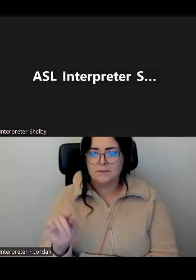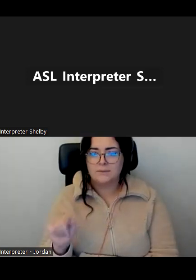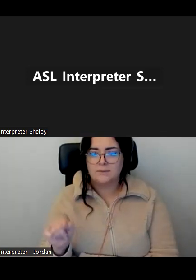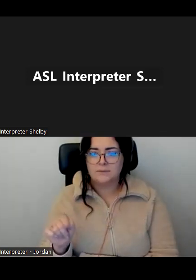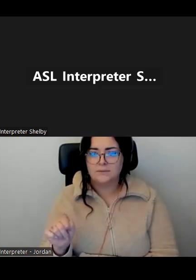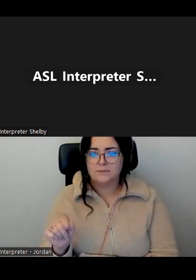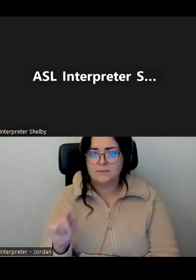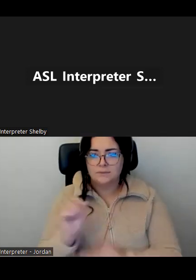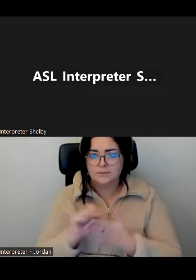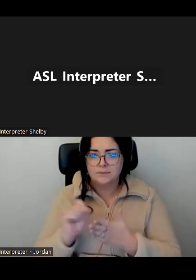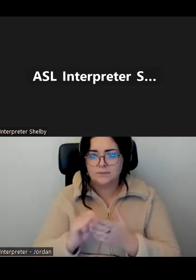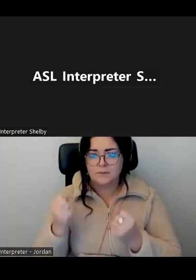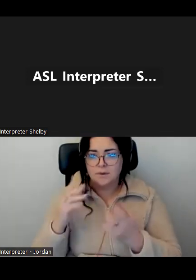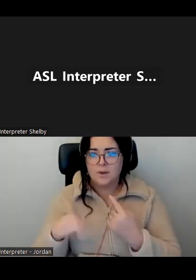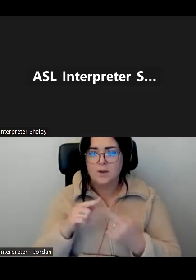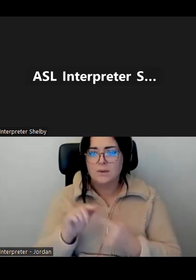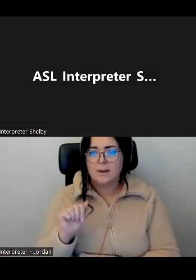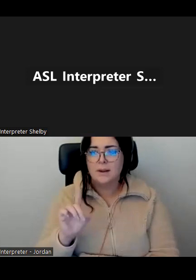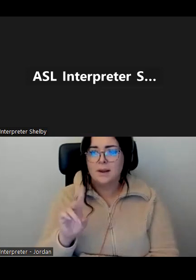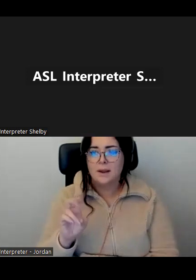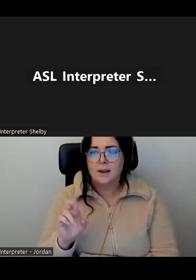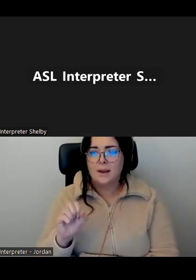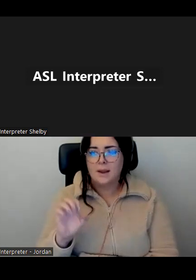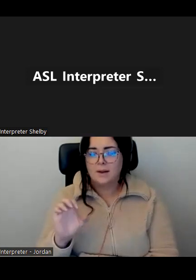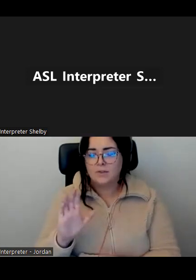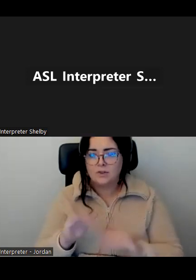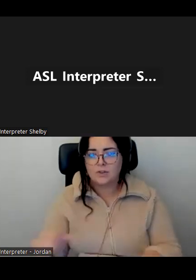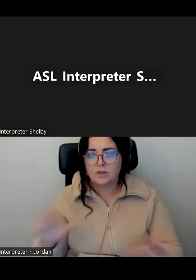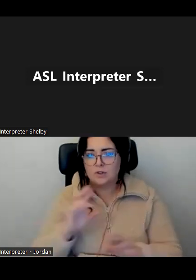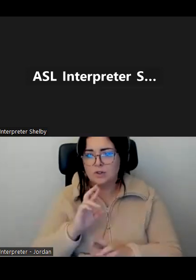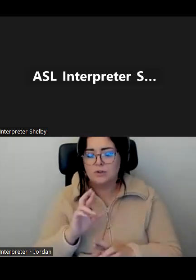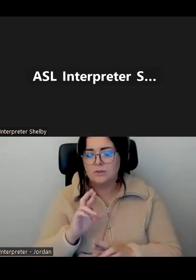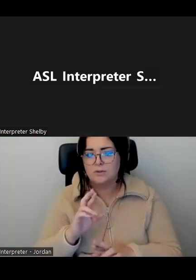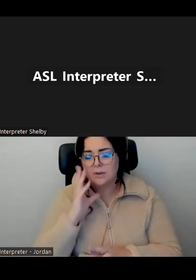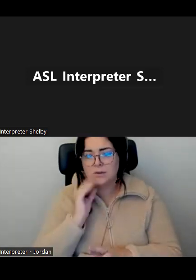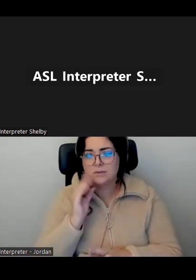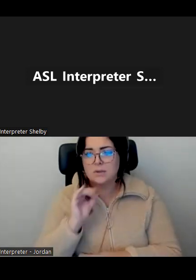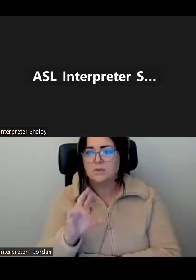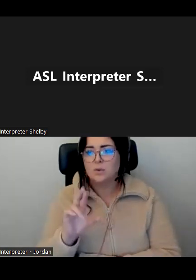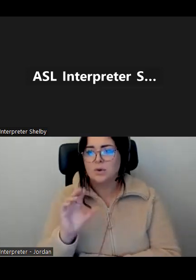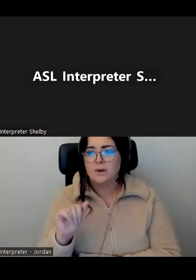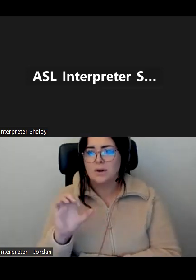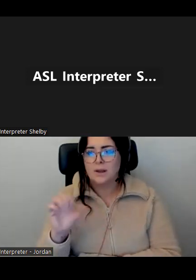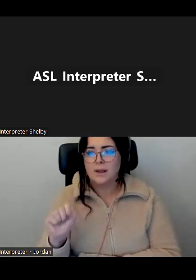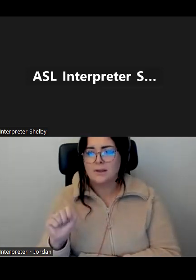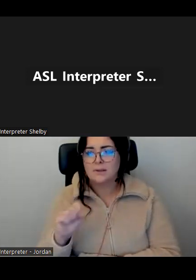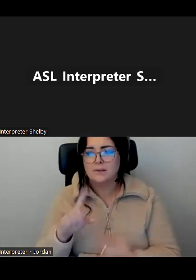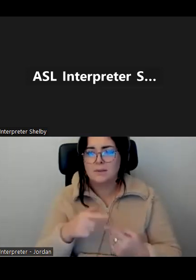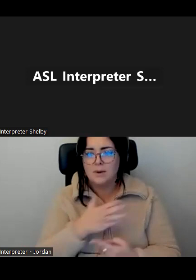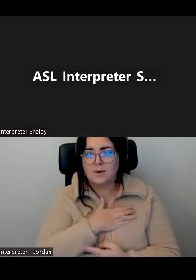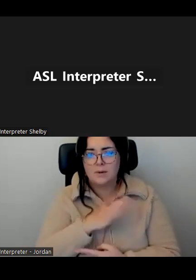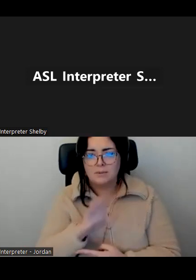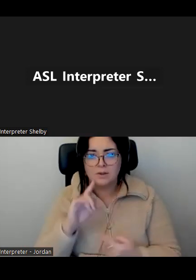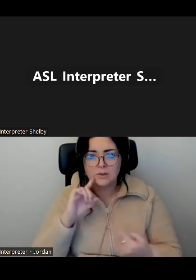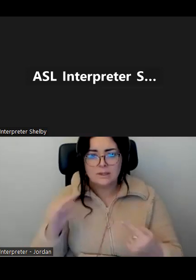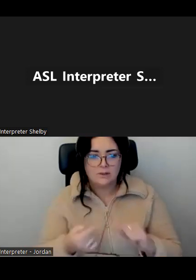He's written a lot about adverse childhood experiences, or the ACEs, about compassionate injury